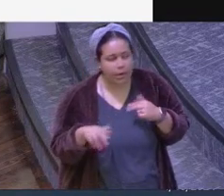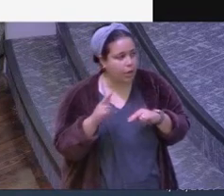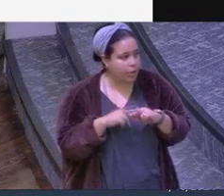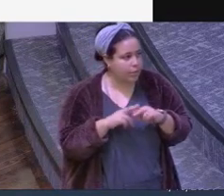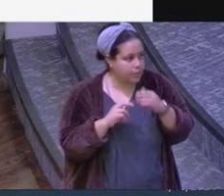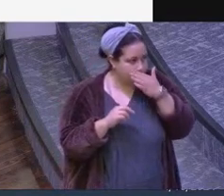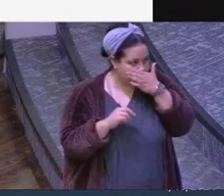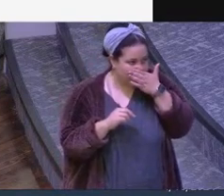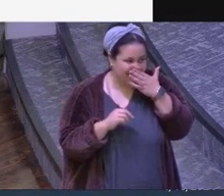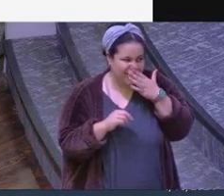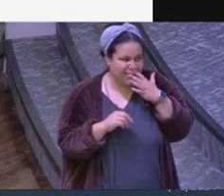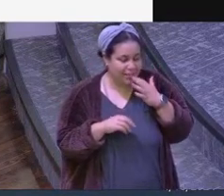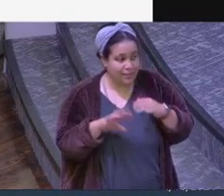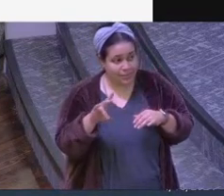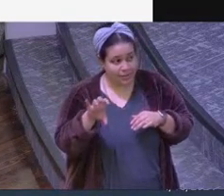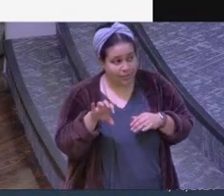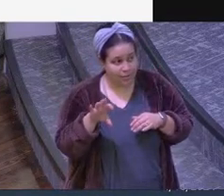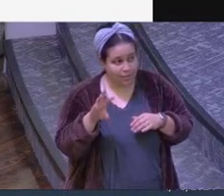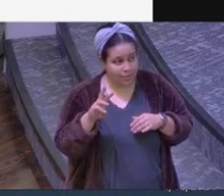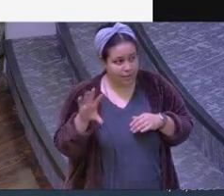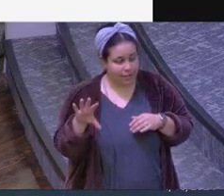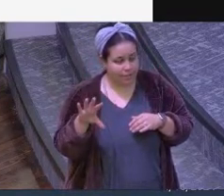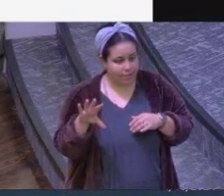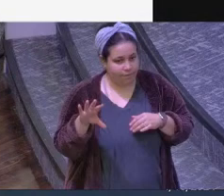items. That's the